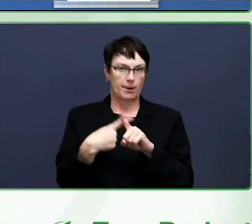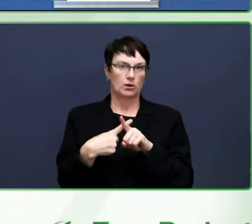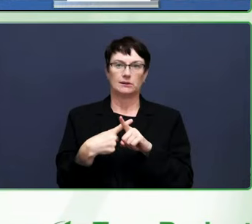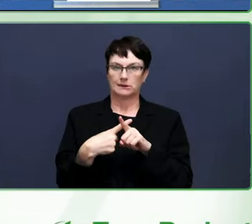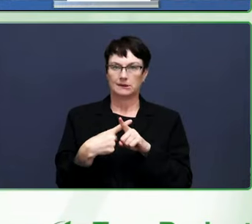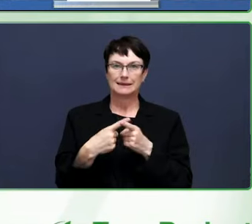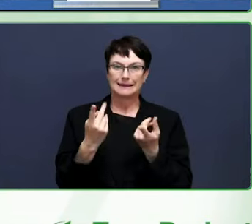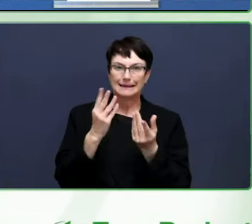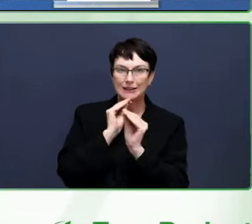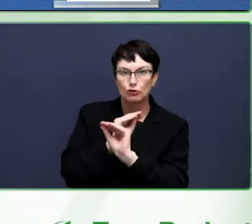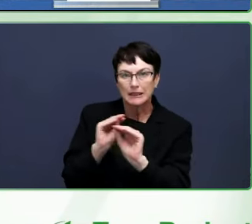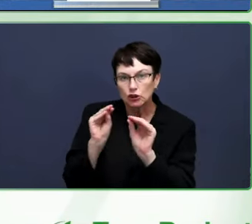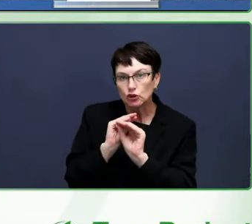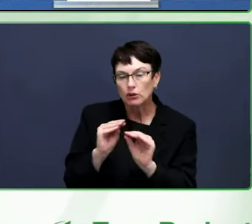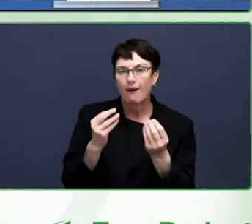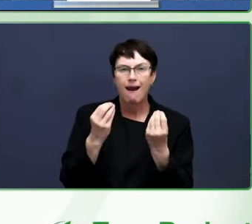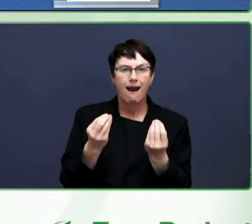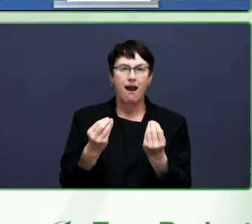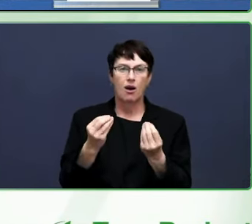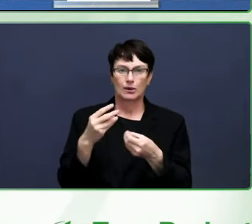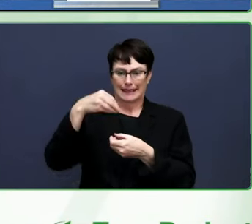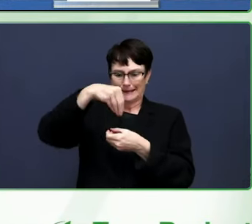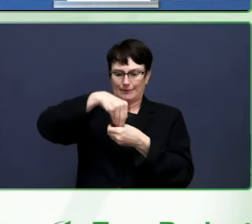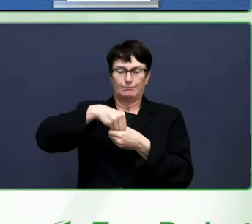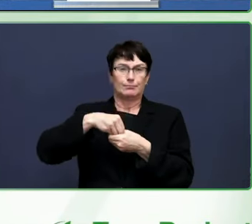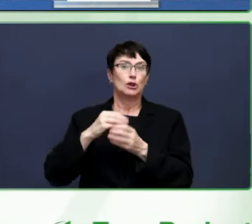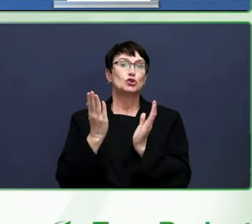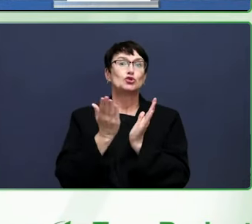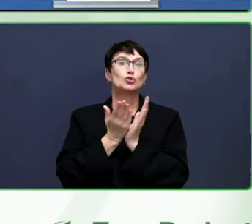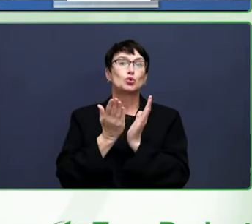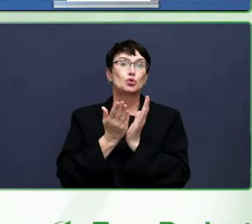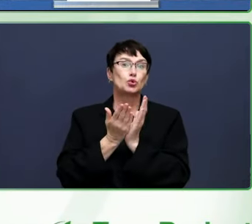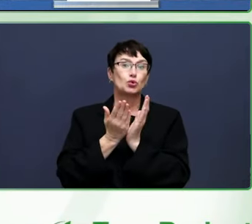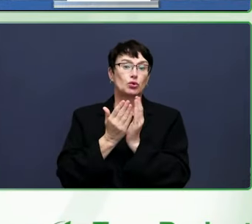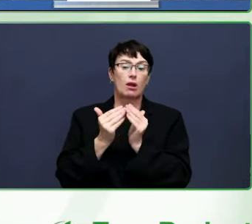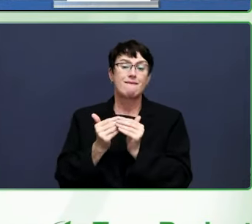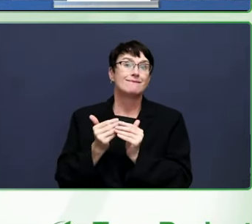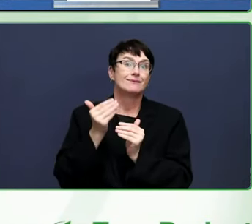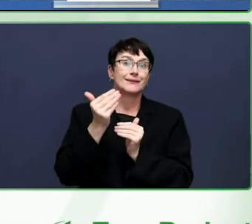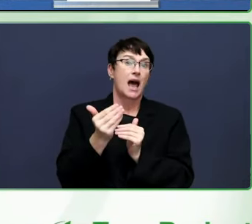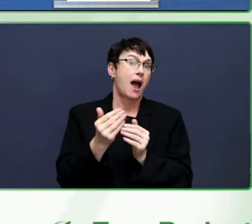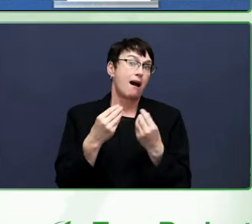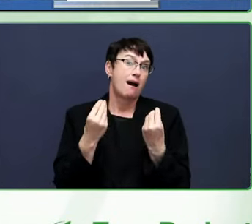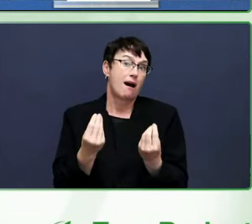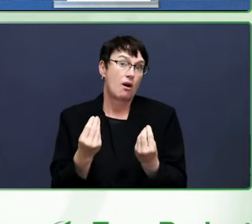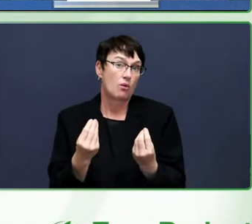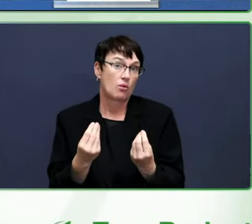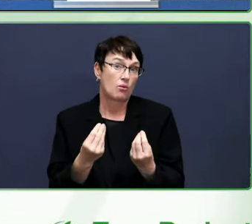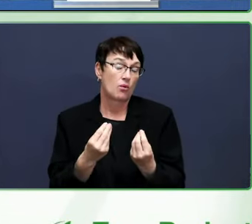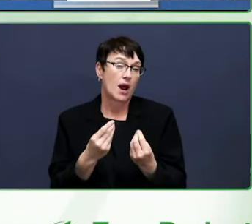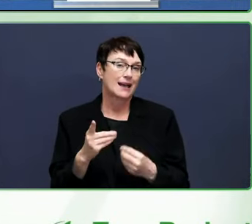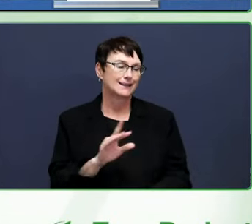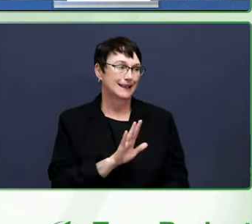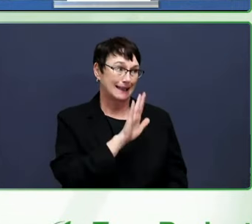students. Oh, yeah, 1 minute left. Yep, I'm almost finished. That's my last